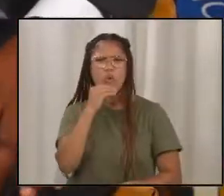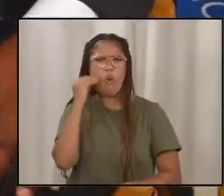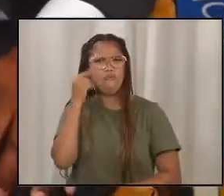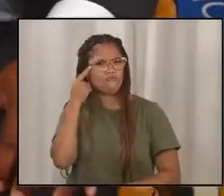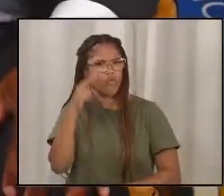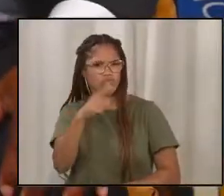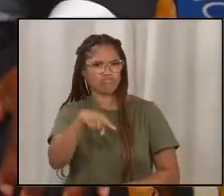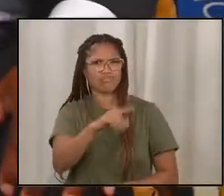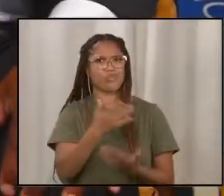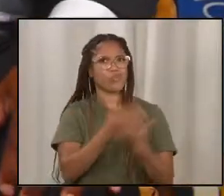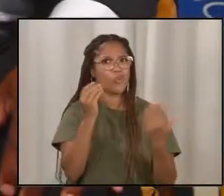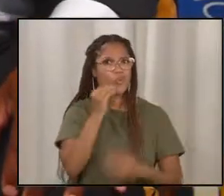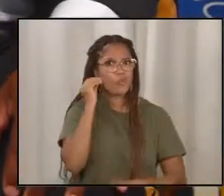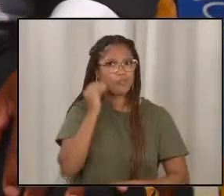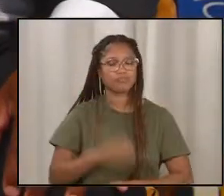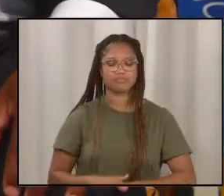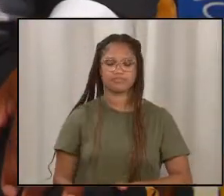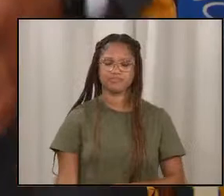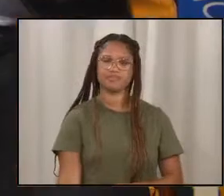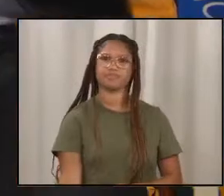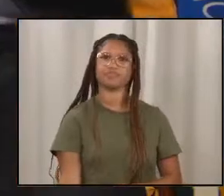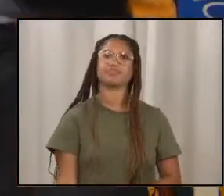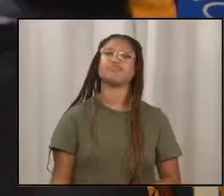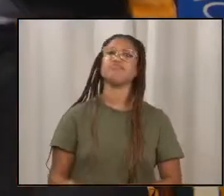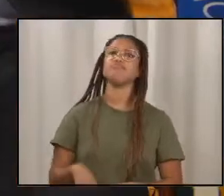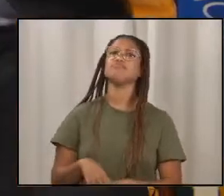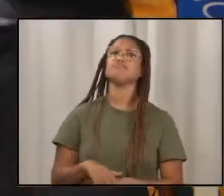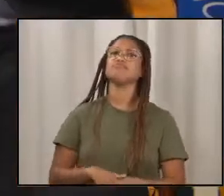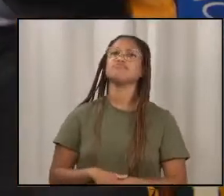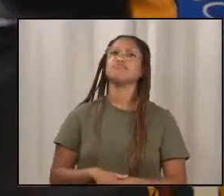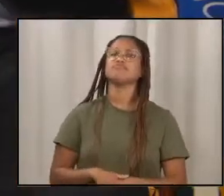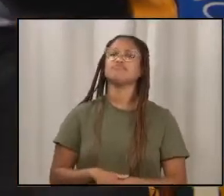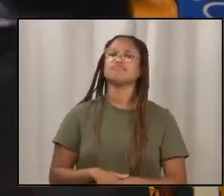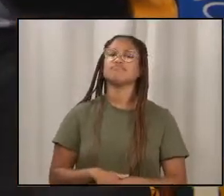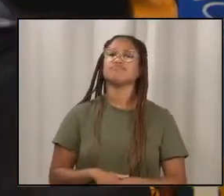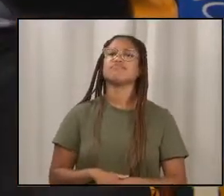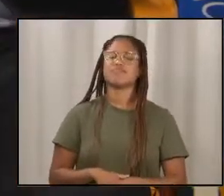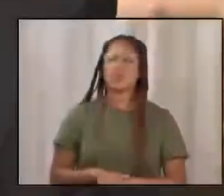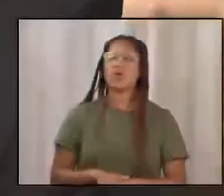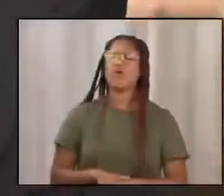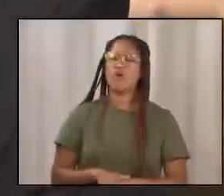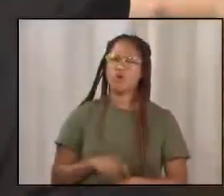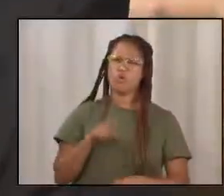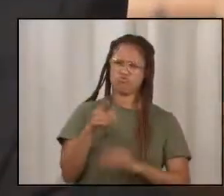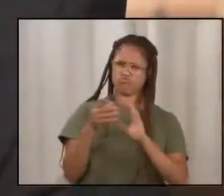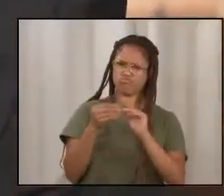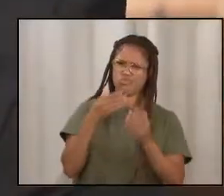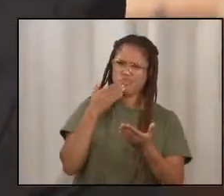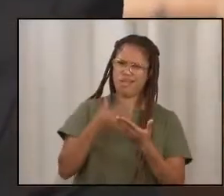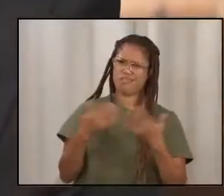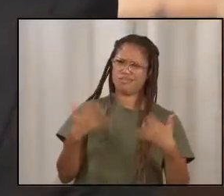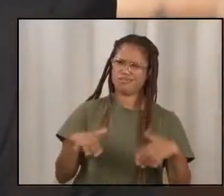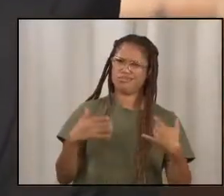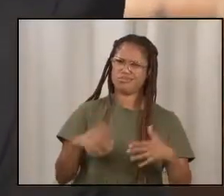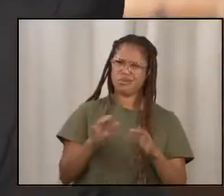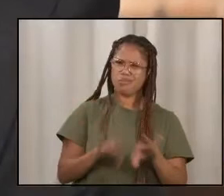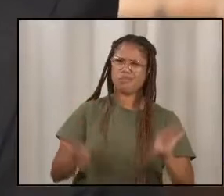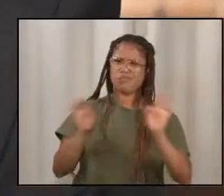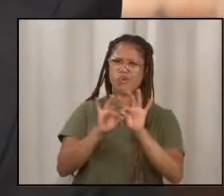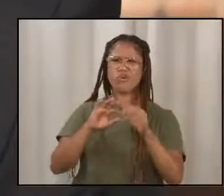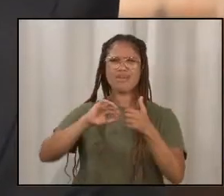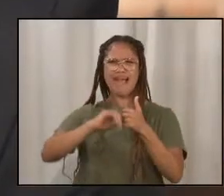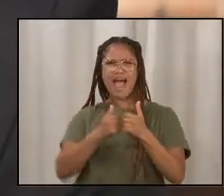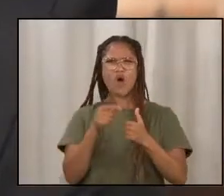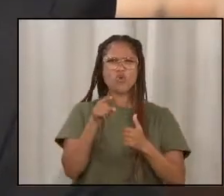said. And I think and it's important to see how those changes are, how you've changed to meet the